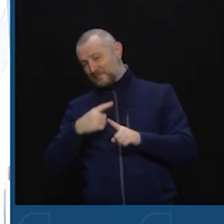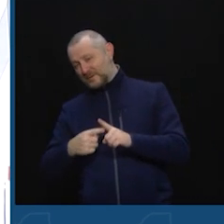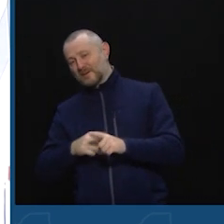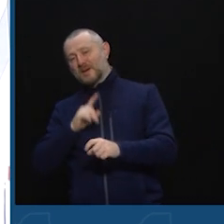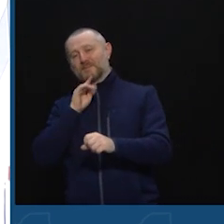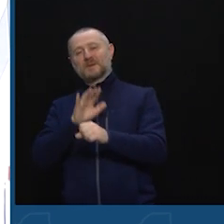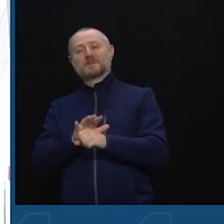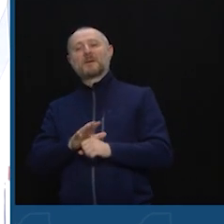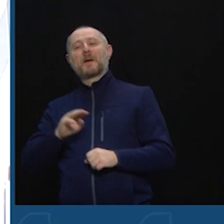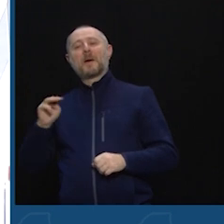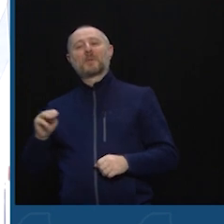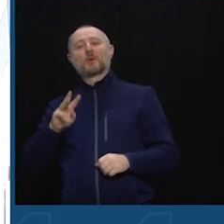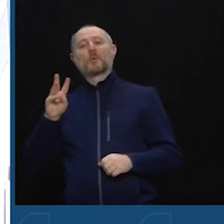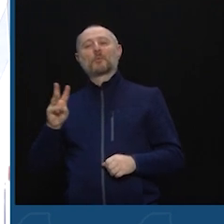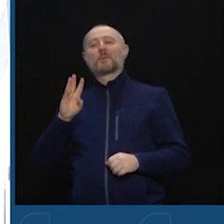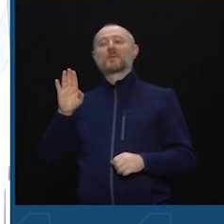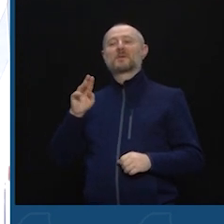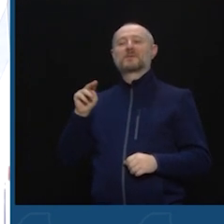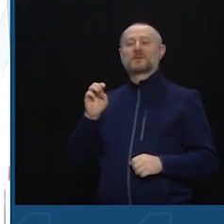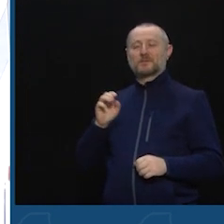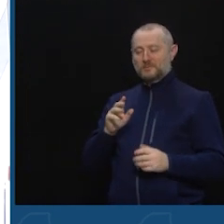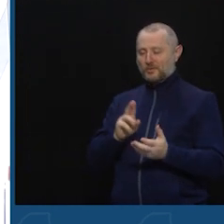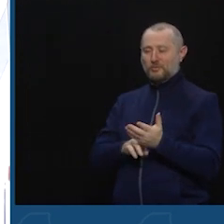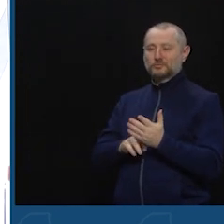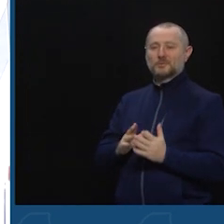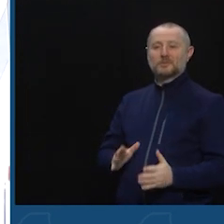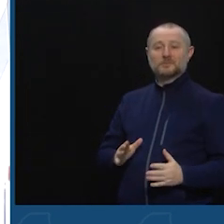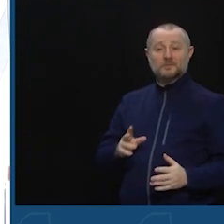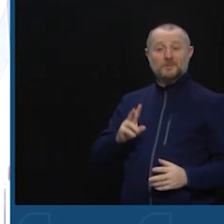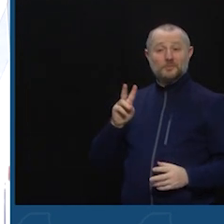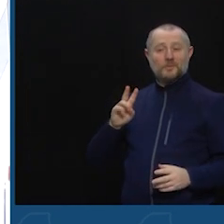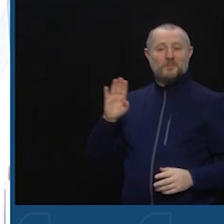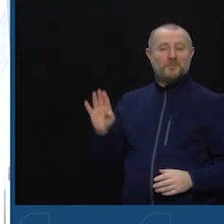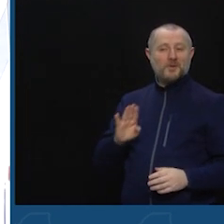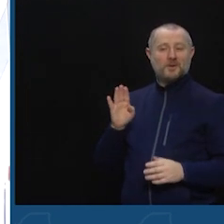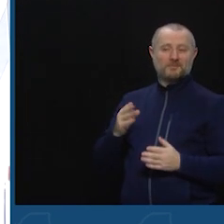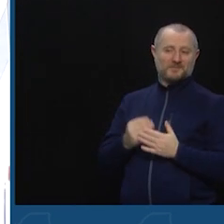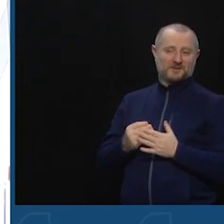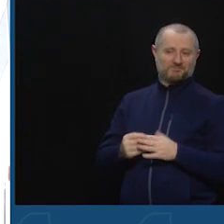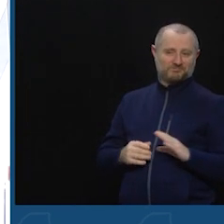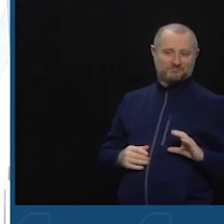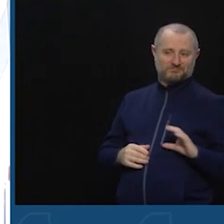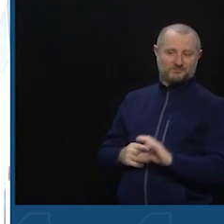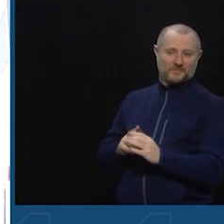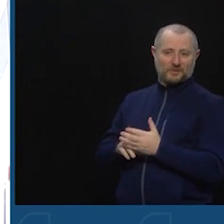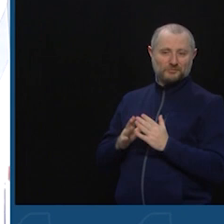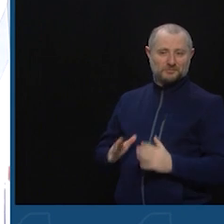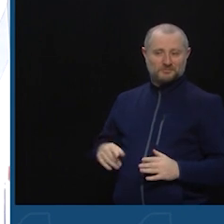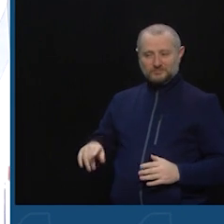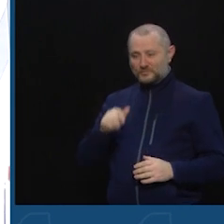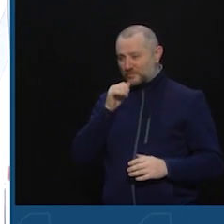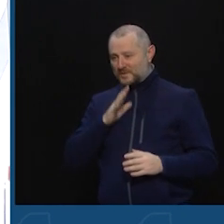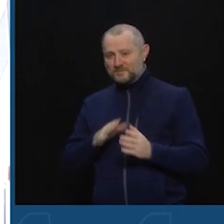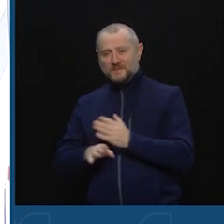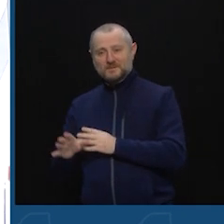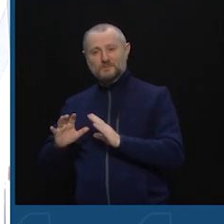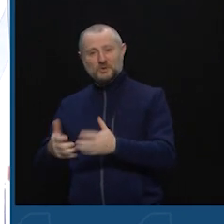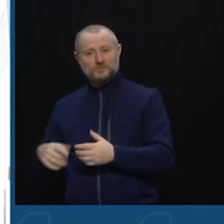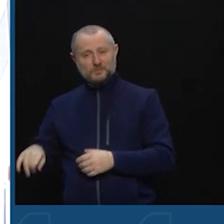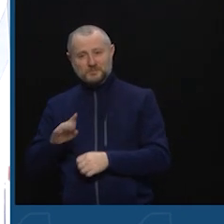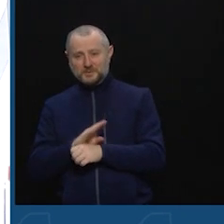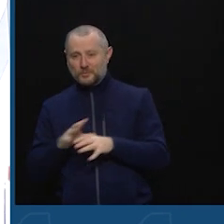contracting. We're talking $2 billion in contracts for MWBEs, that billion with a